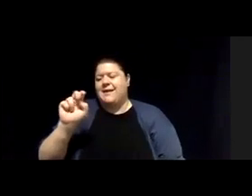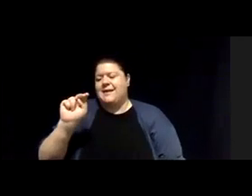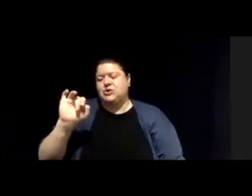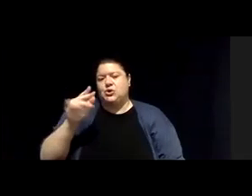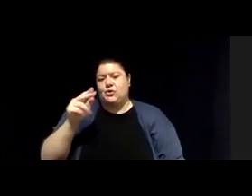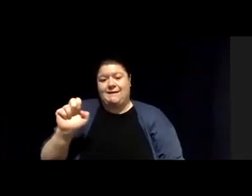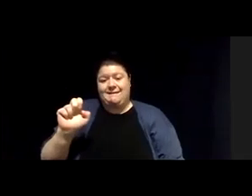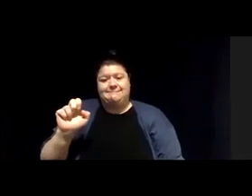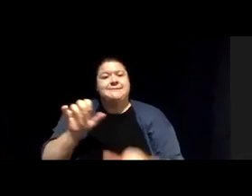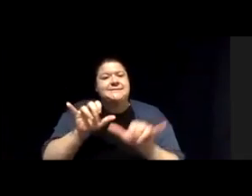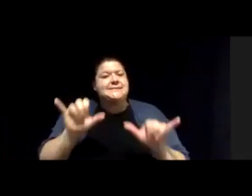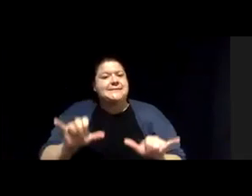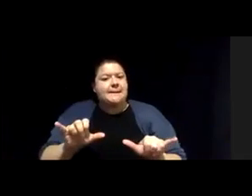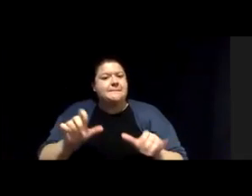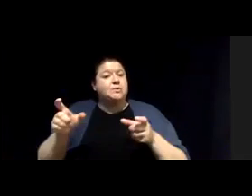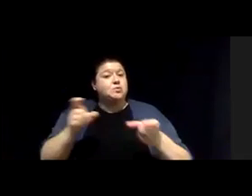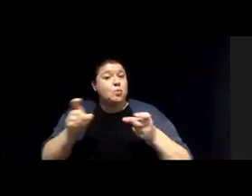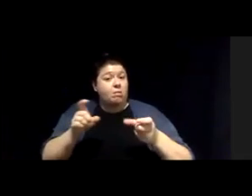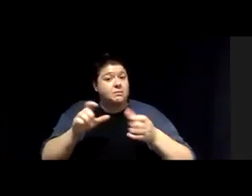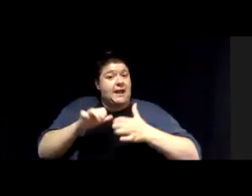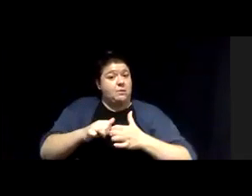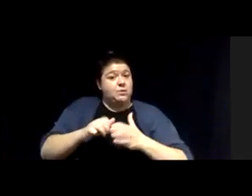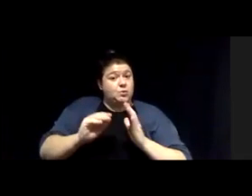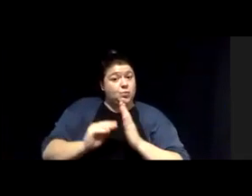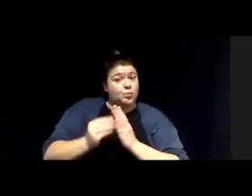It controls how you grow.